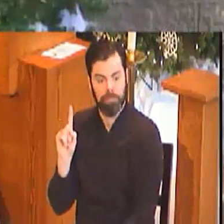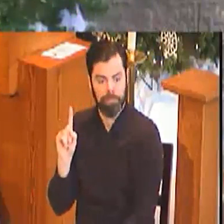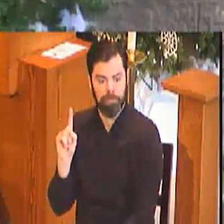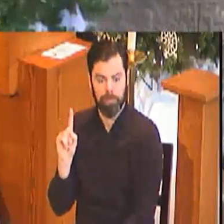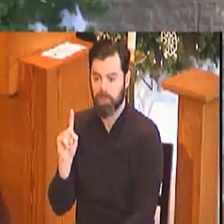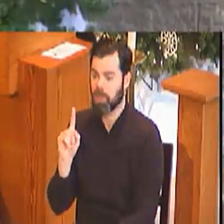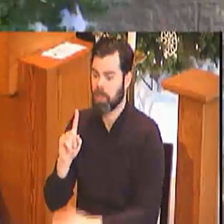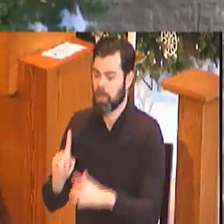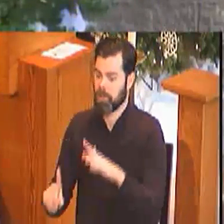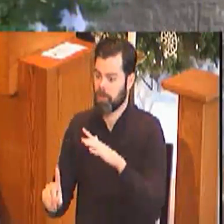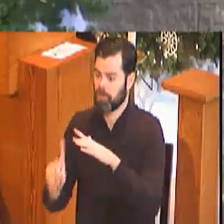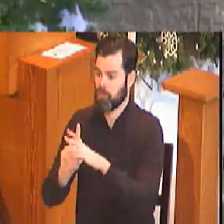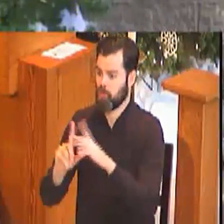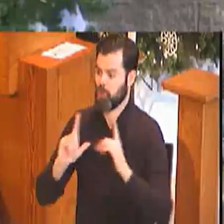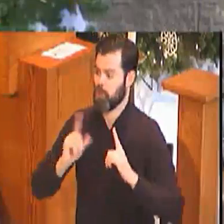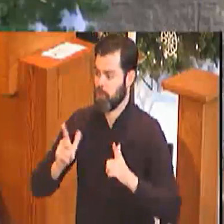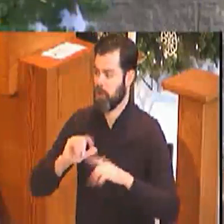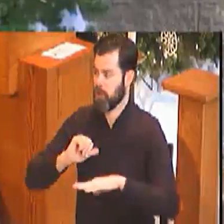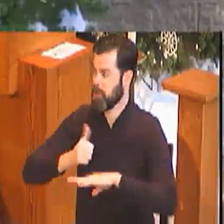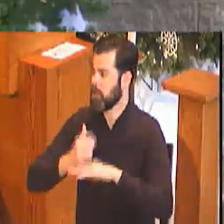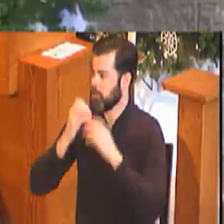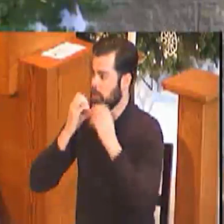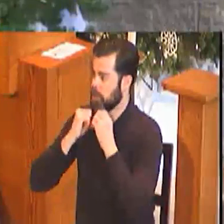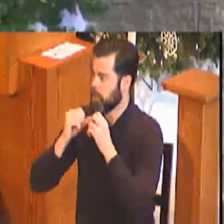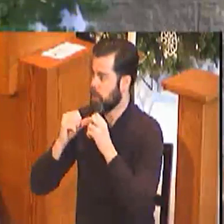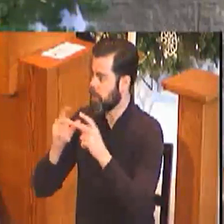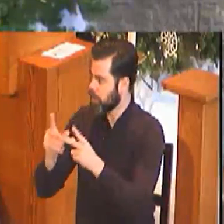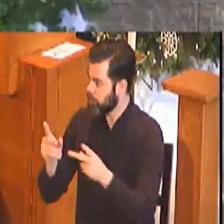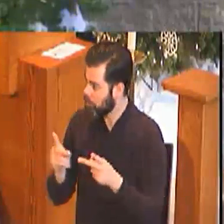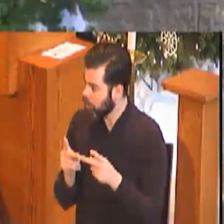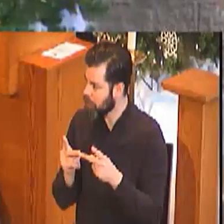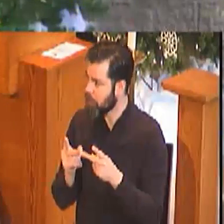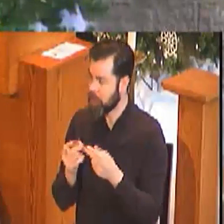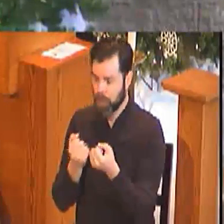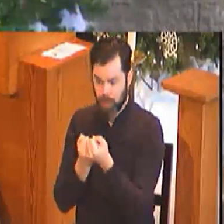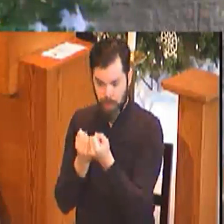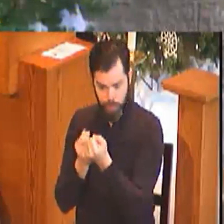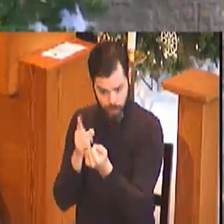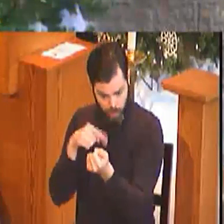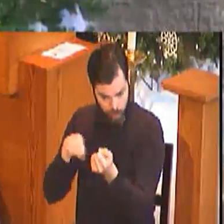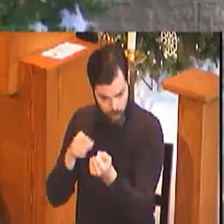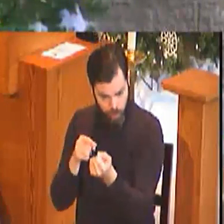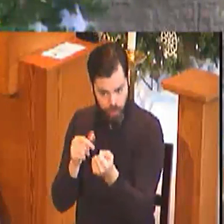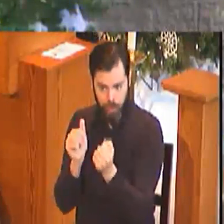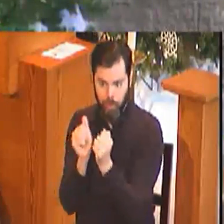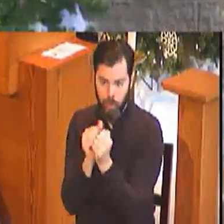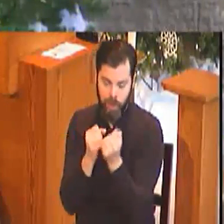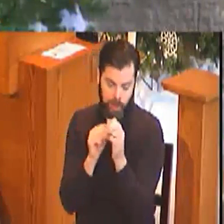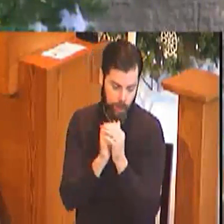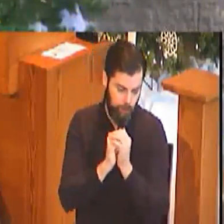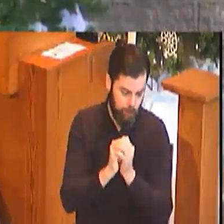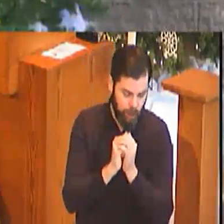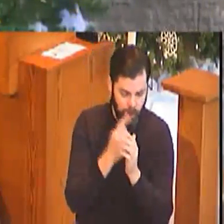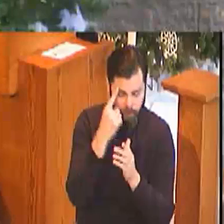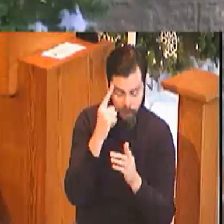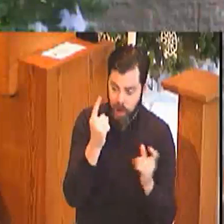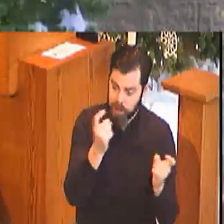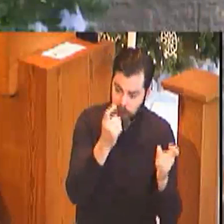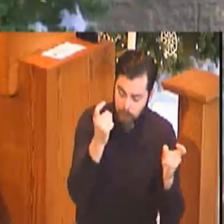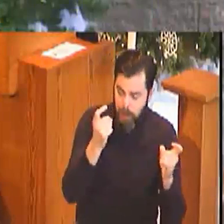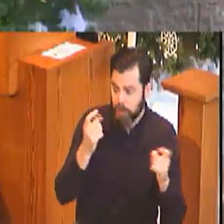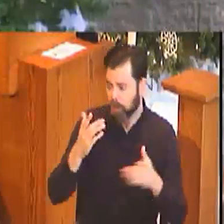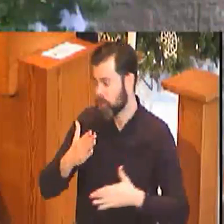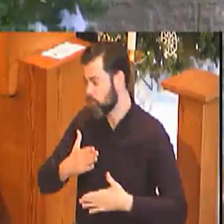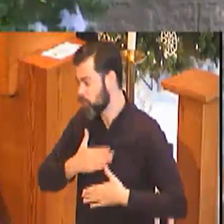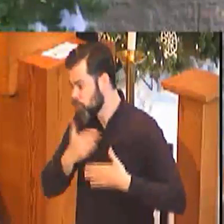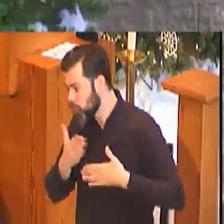sacred space for us. They are here to support you in prayer for any celebrations, joys, or concerns you'd